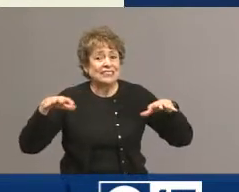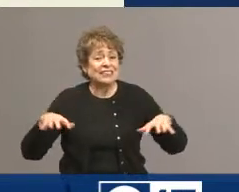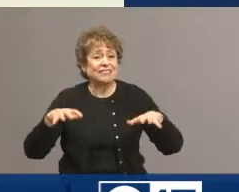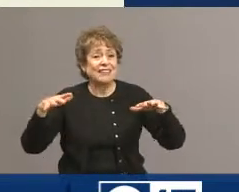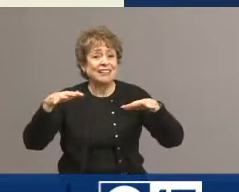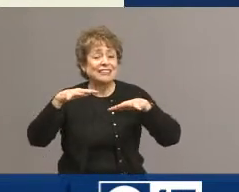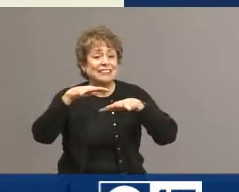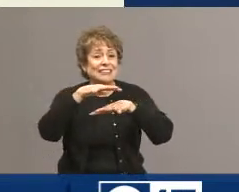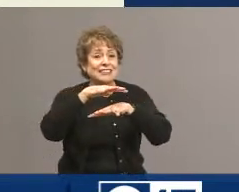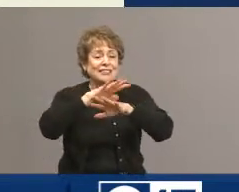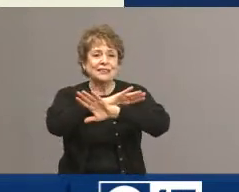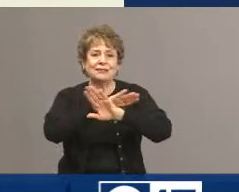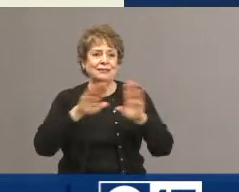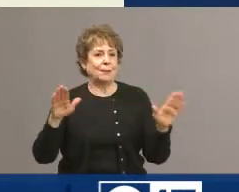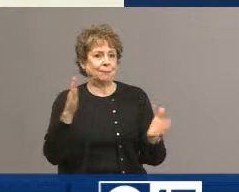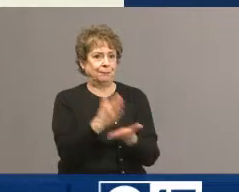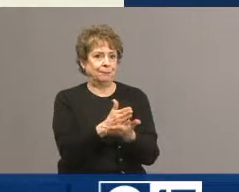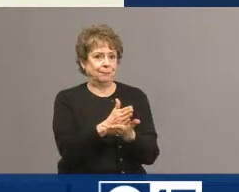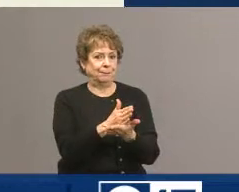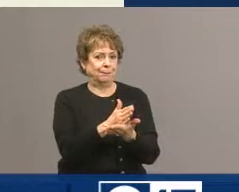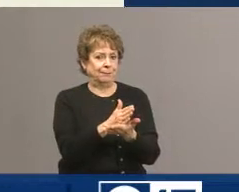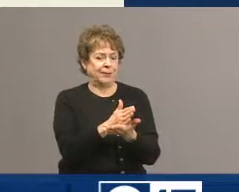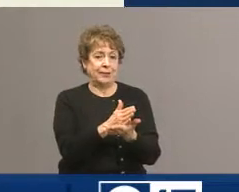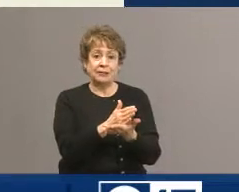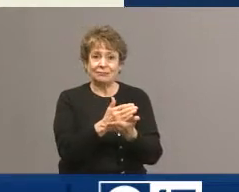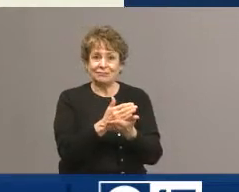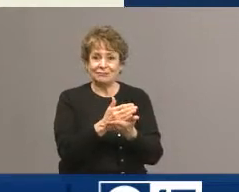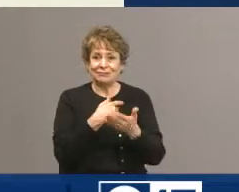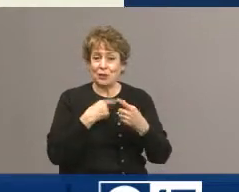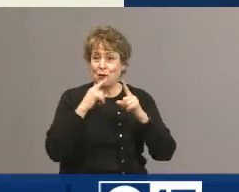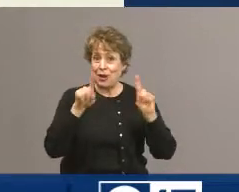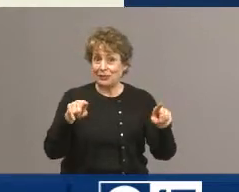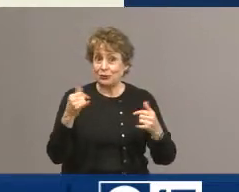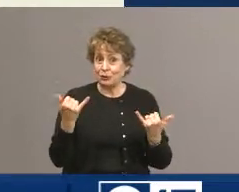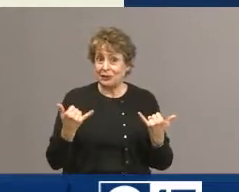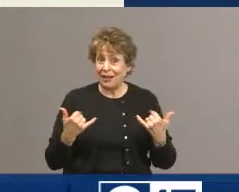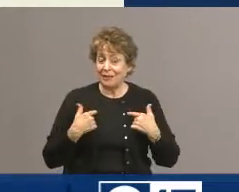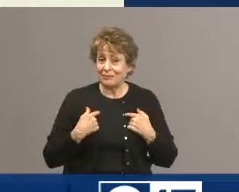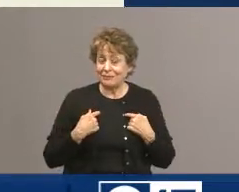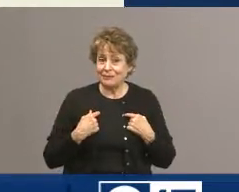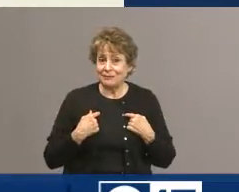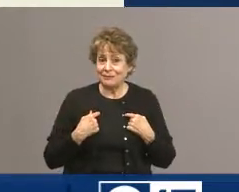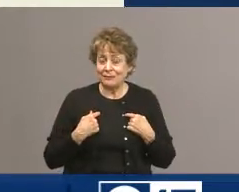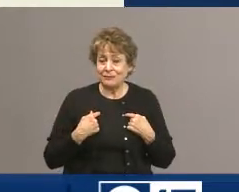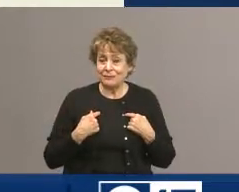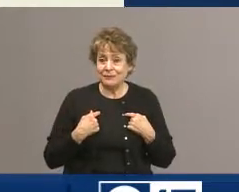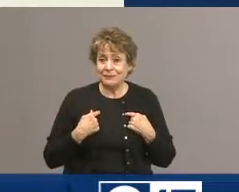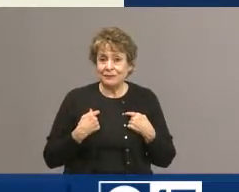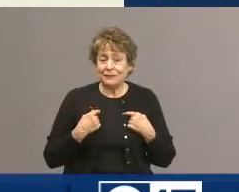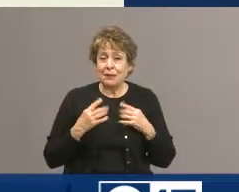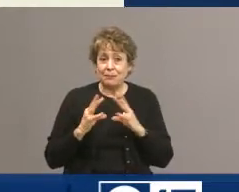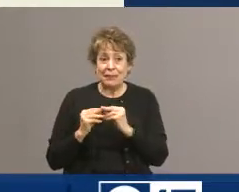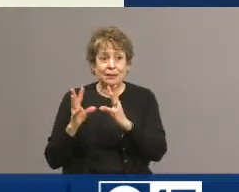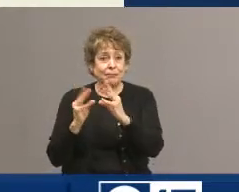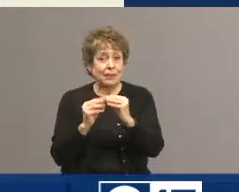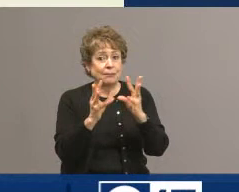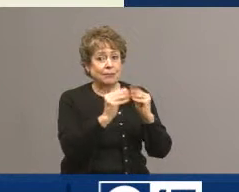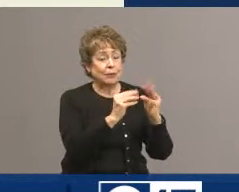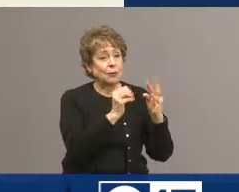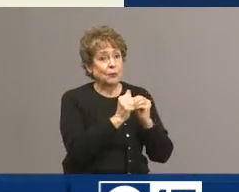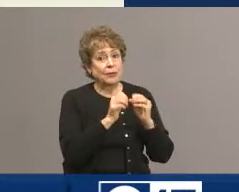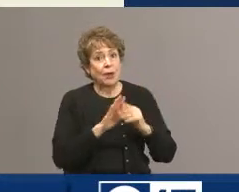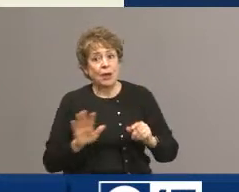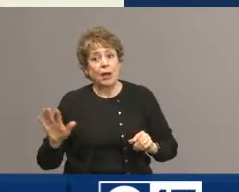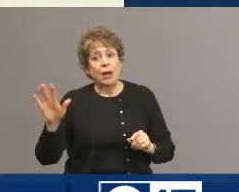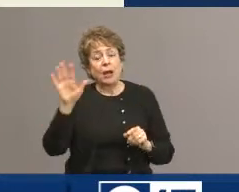talked to healthcare leaders from around the state on Friday, talked about different